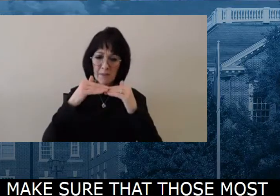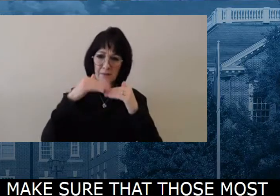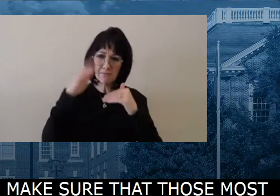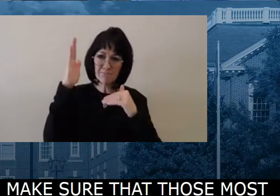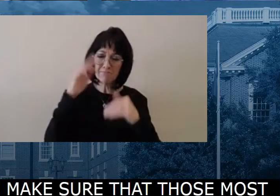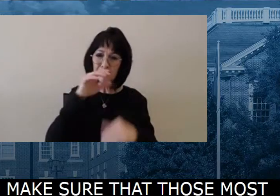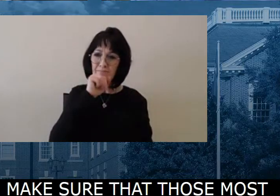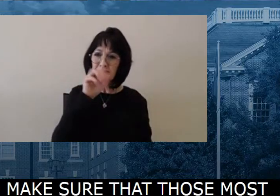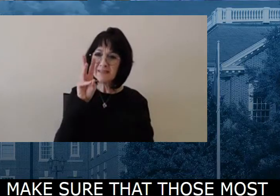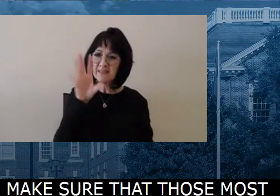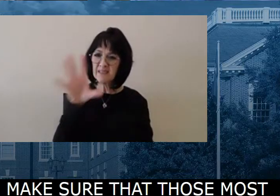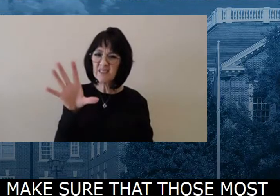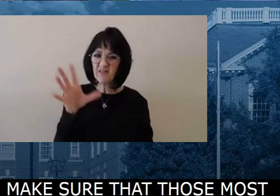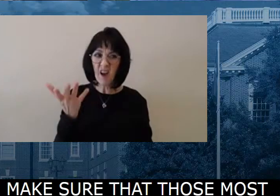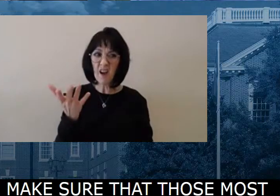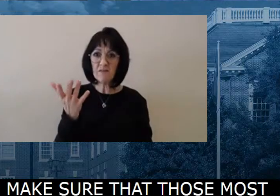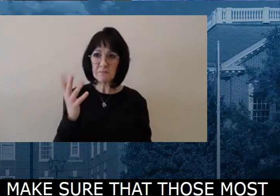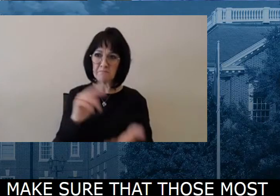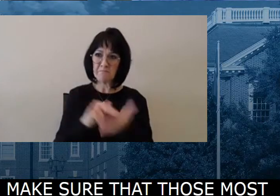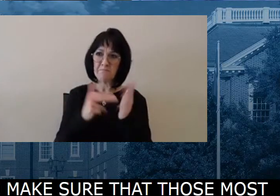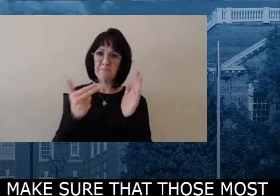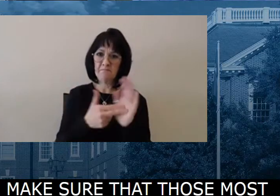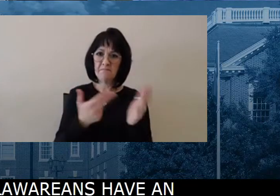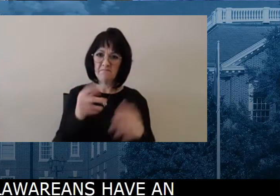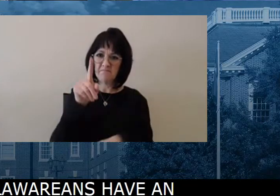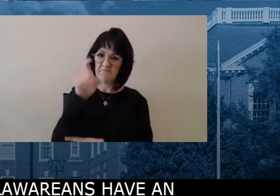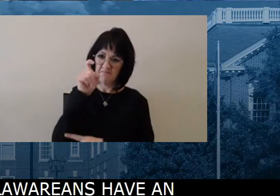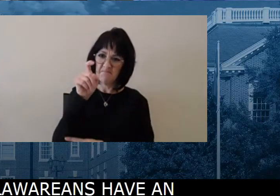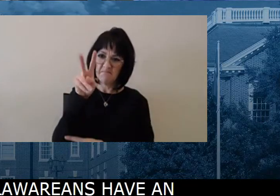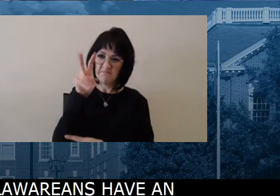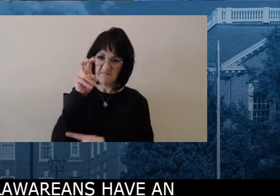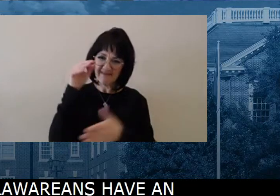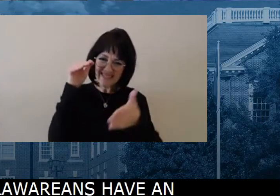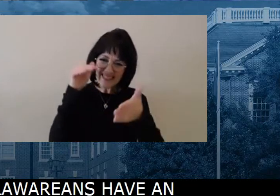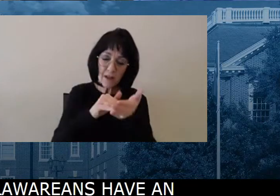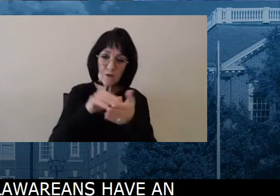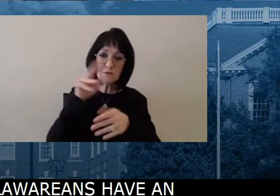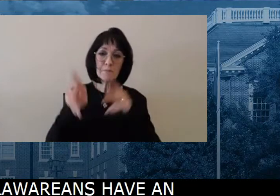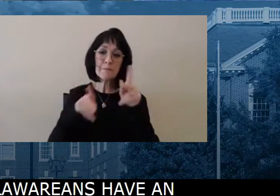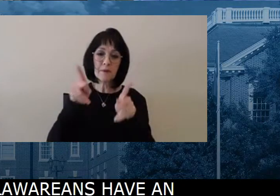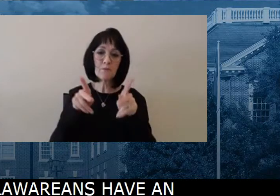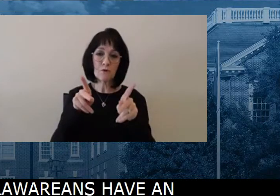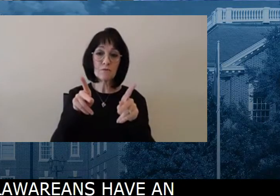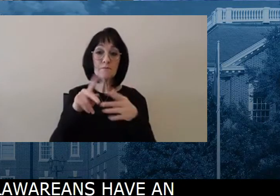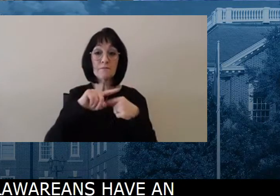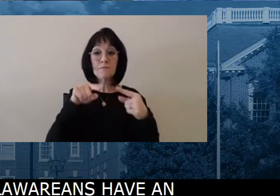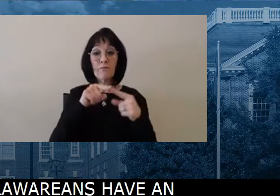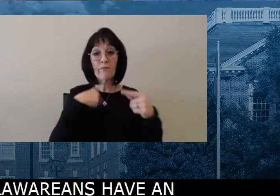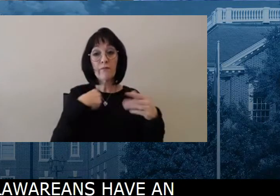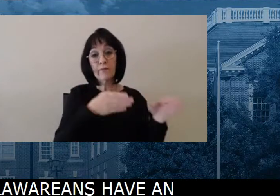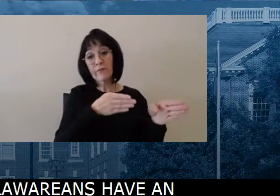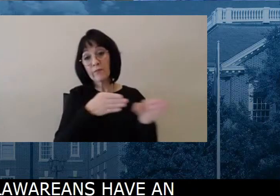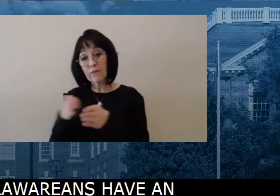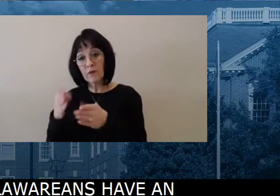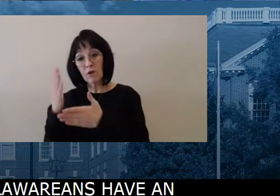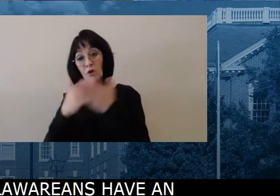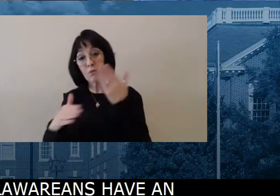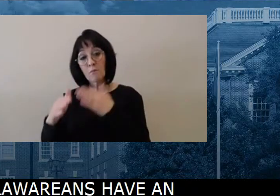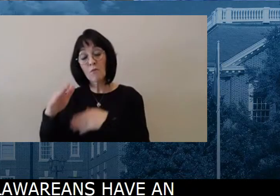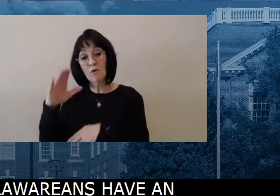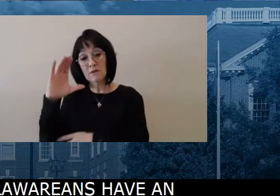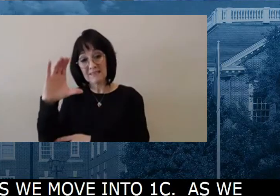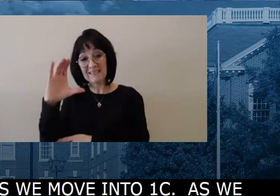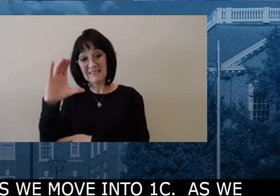1C. But as we move into 1C, which is a smaller group and beyond, and as our capacity